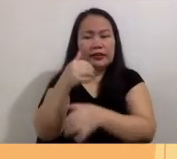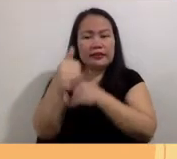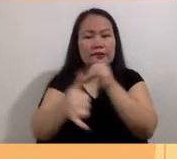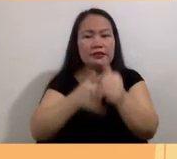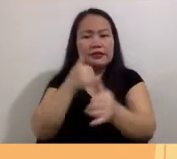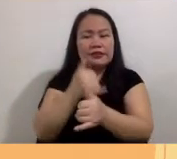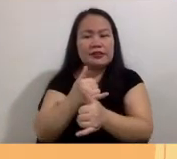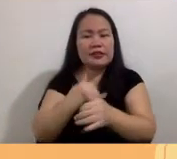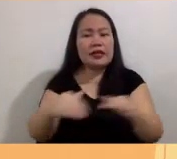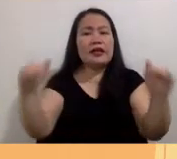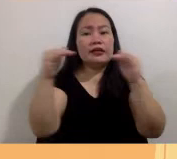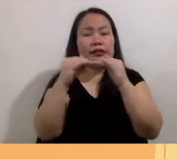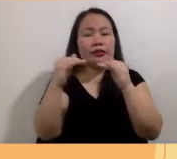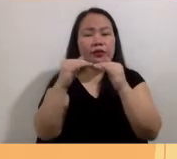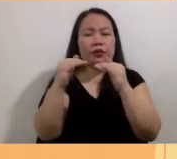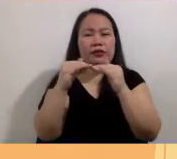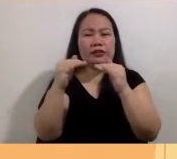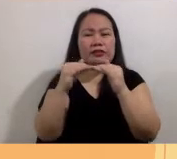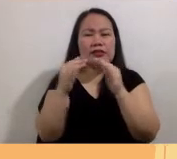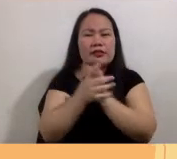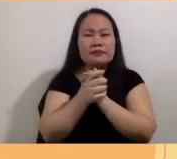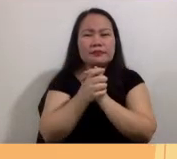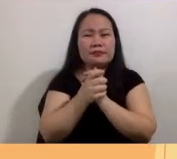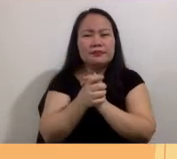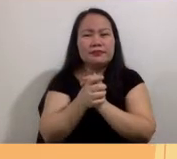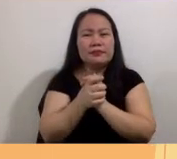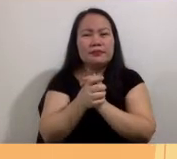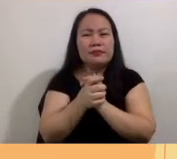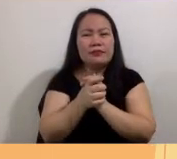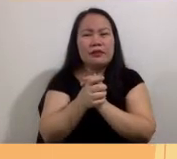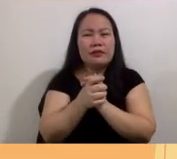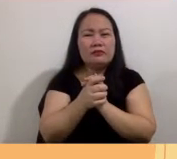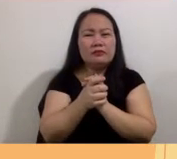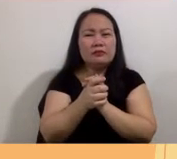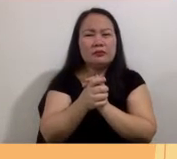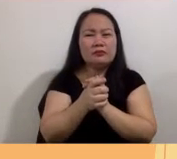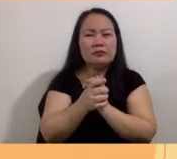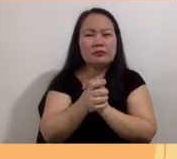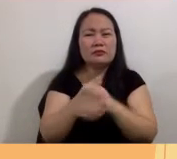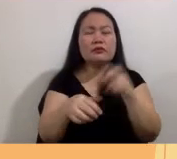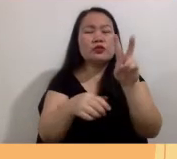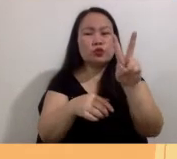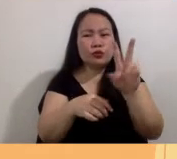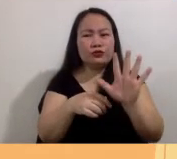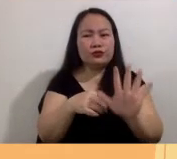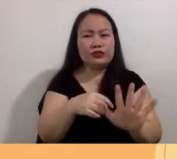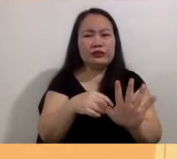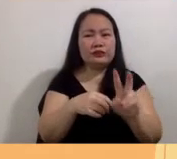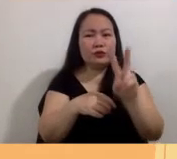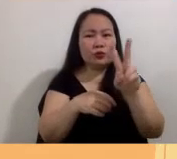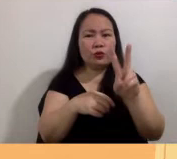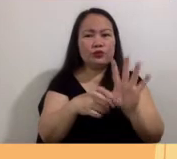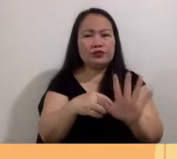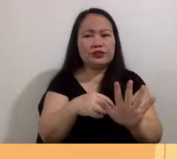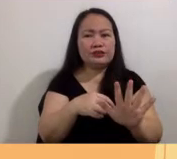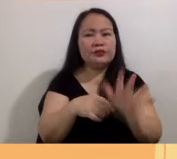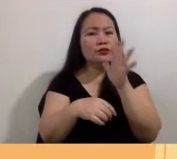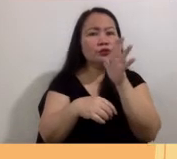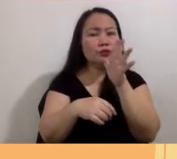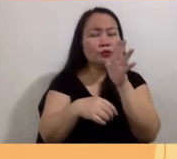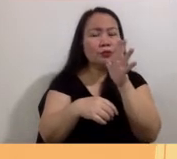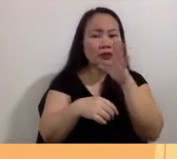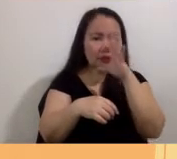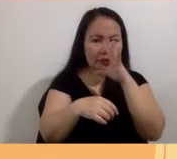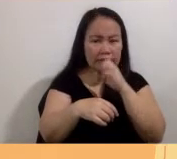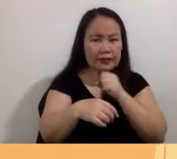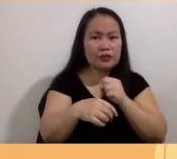age of daughter in 10 years. After 10 years daw, ang age ng daughter ay 2/5. Kung babalikan natin yung problem, in